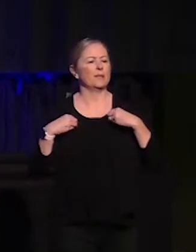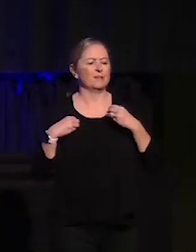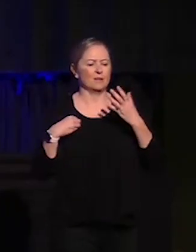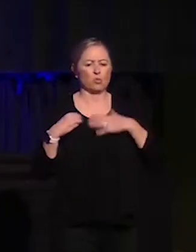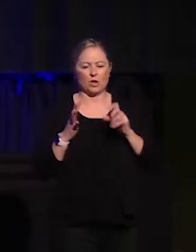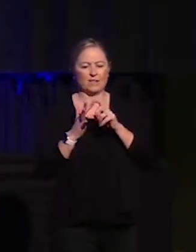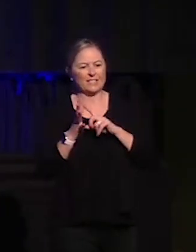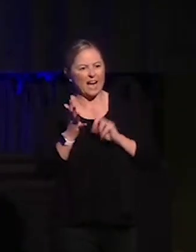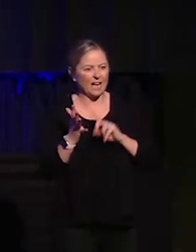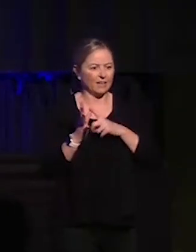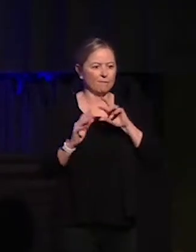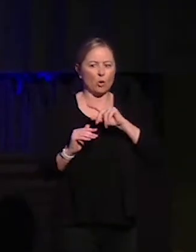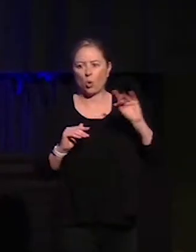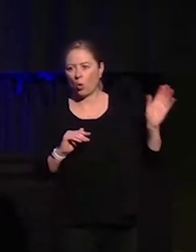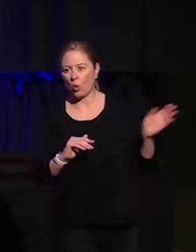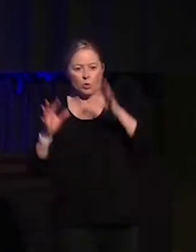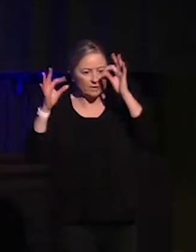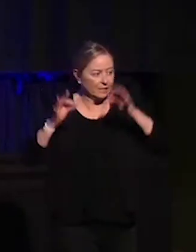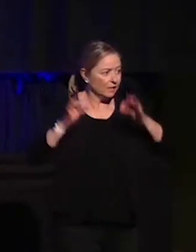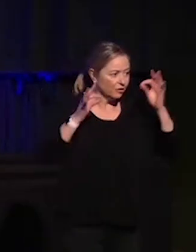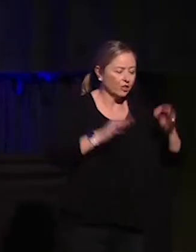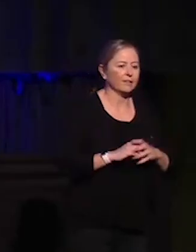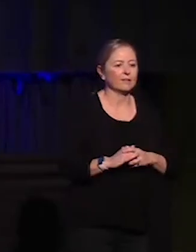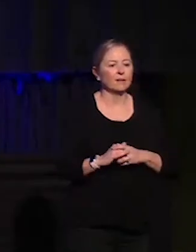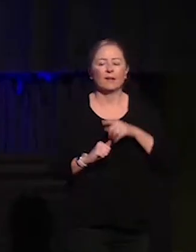every decision, and that age-old question,